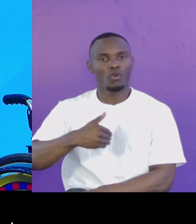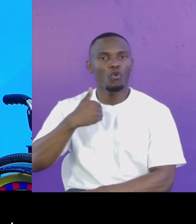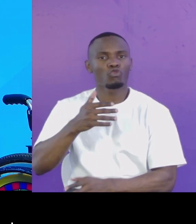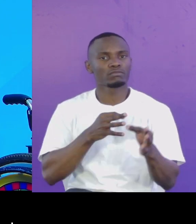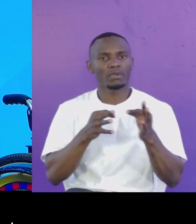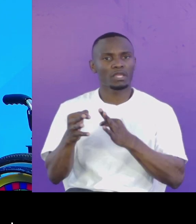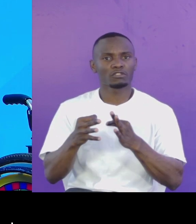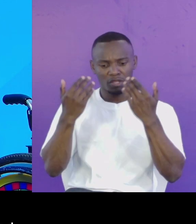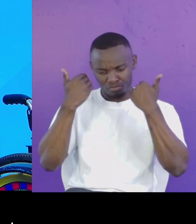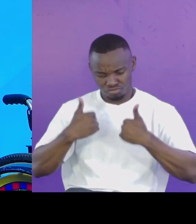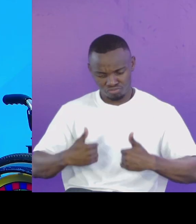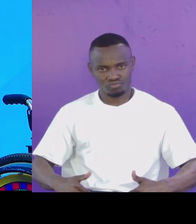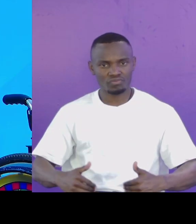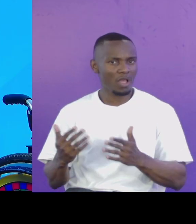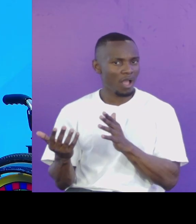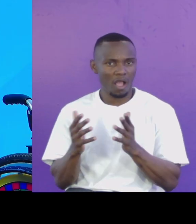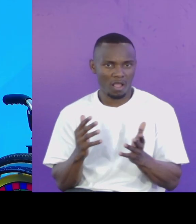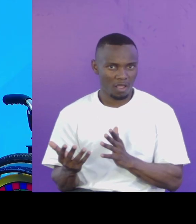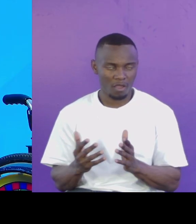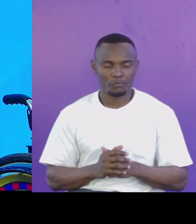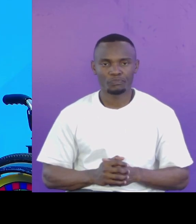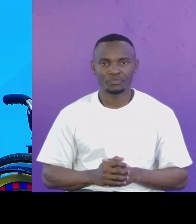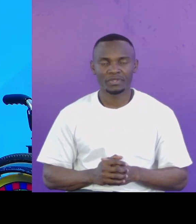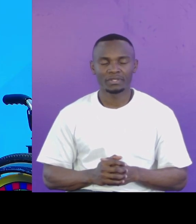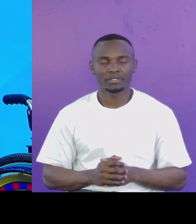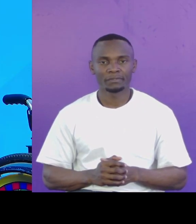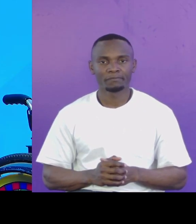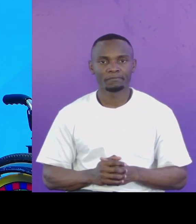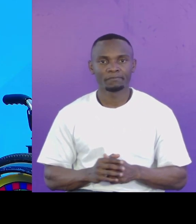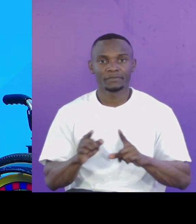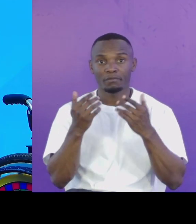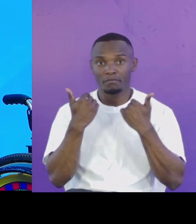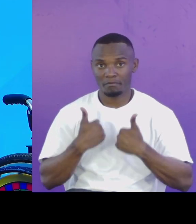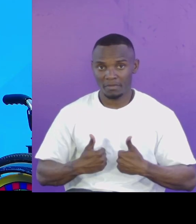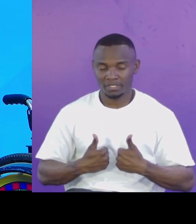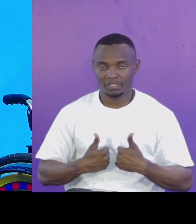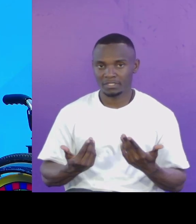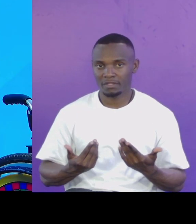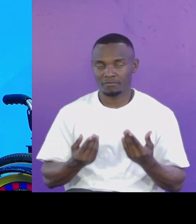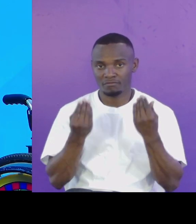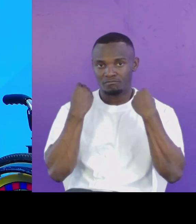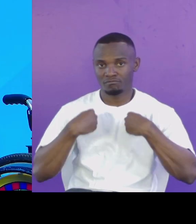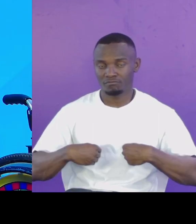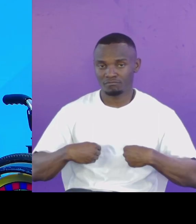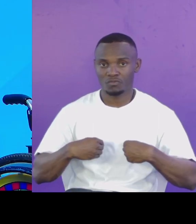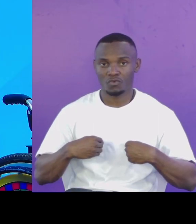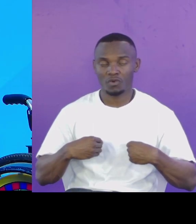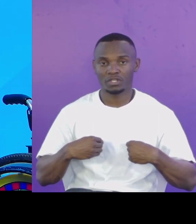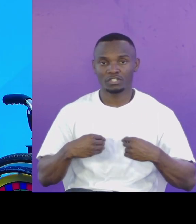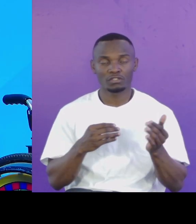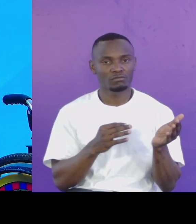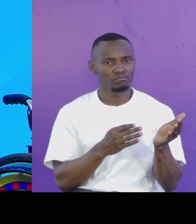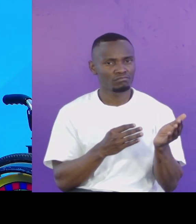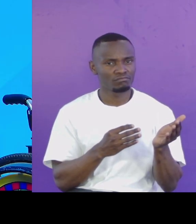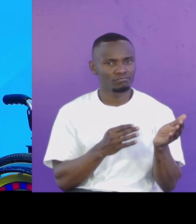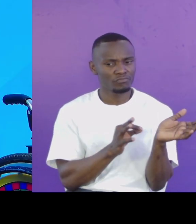them how we are dressed. And I am wearing a peach shirt and a